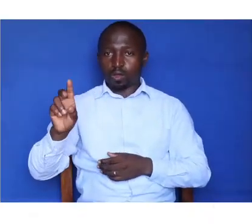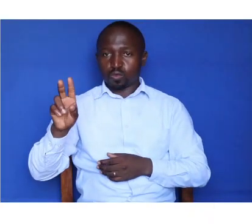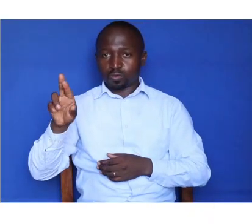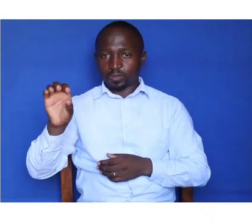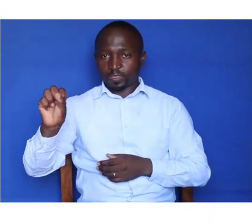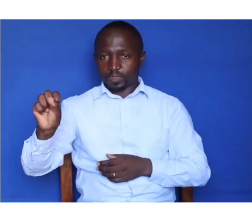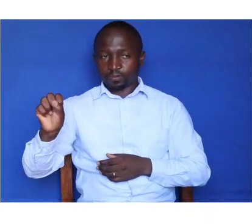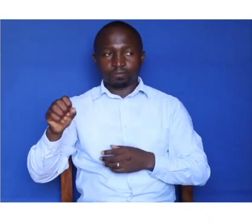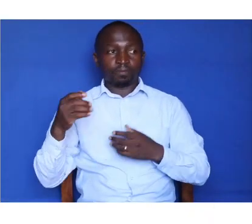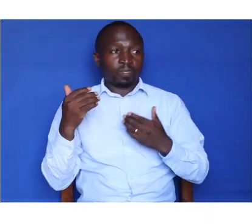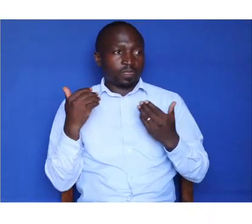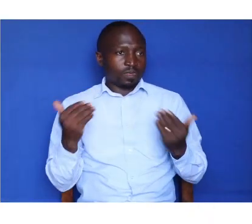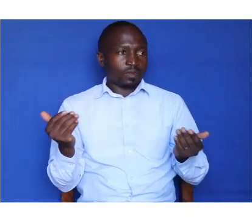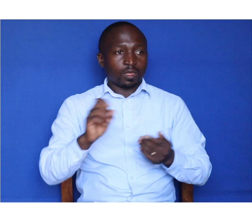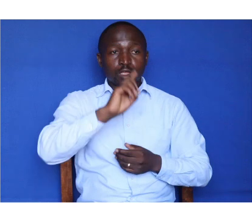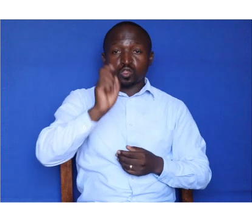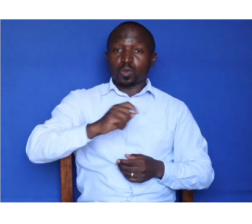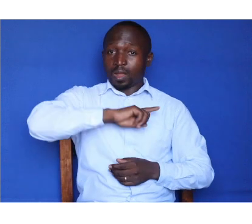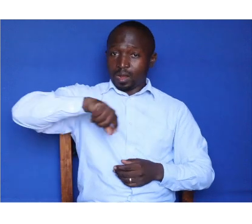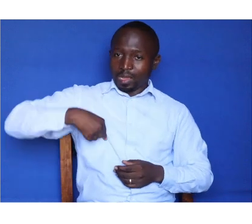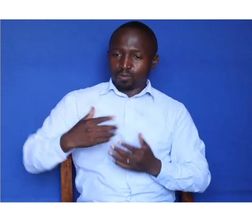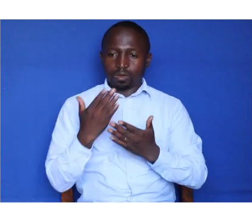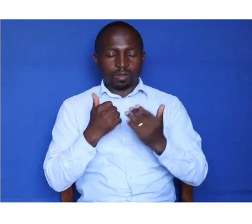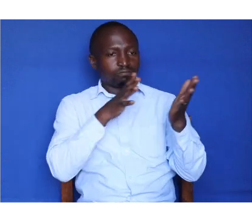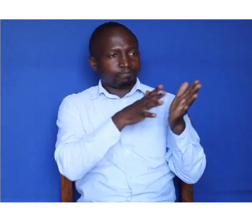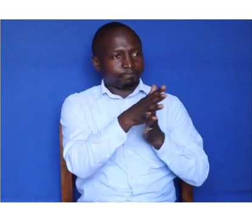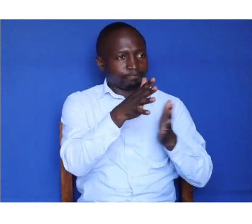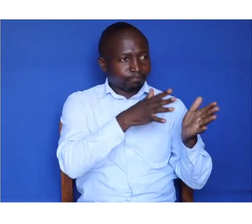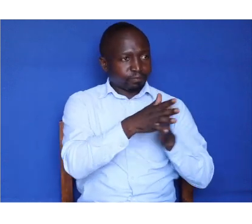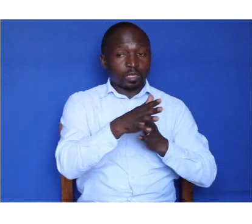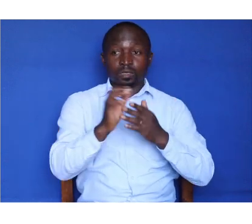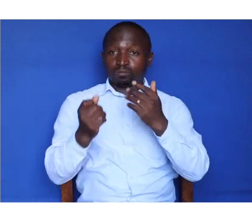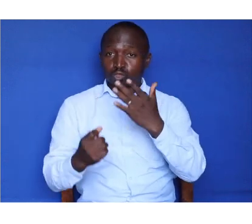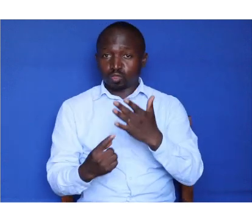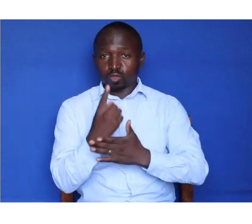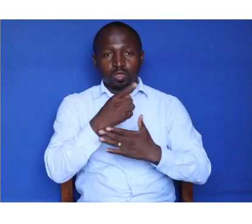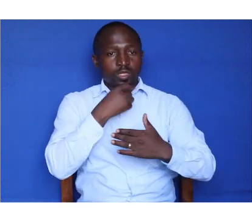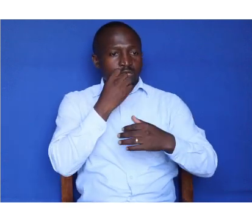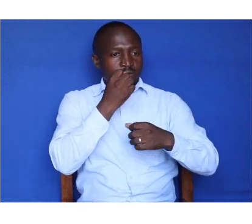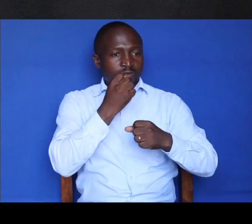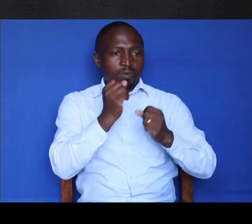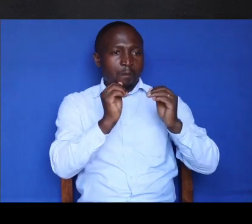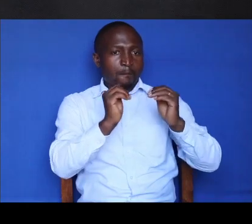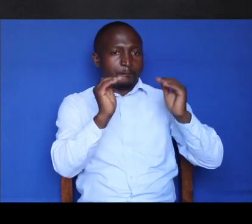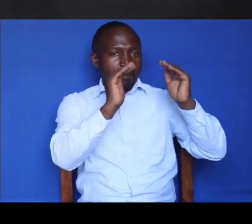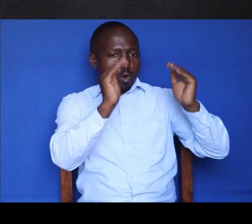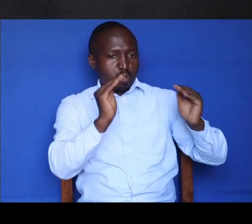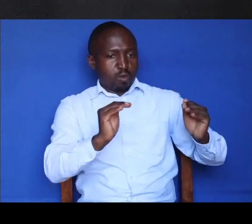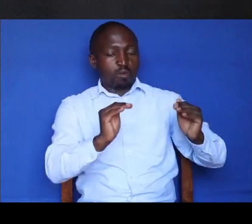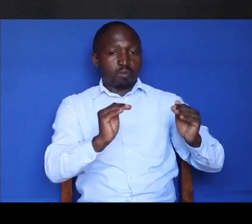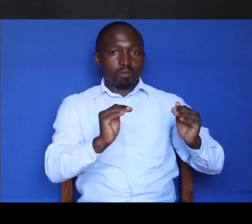So the question we have needs us to explain the occurrence of erosional features in the